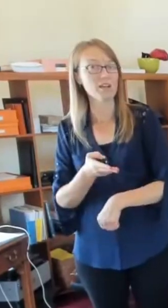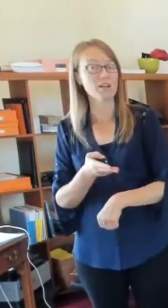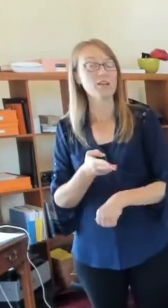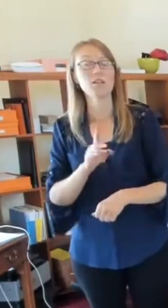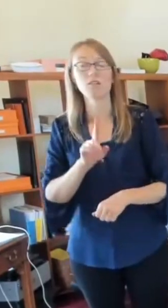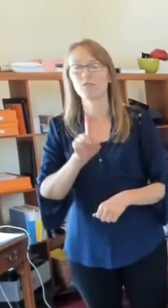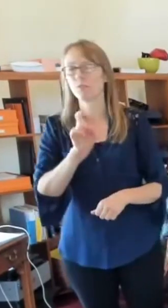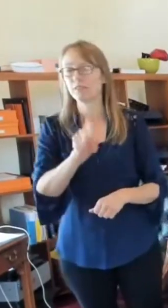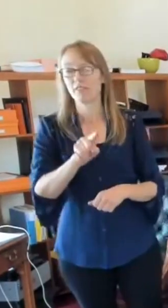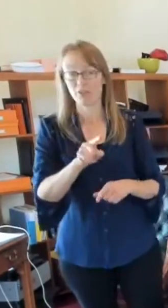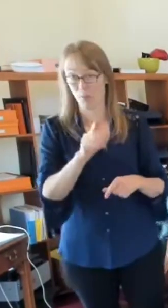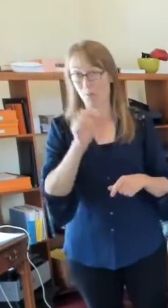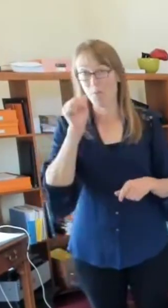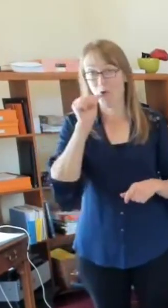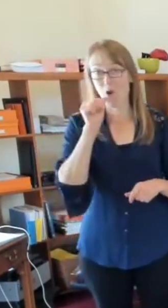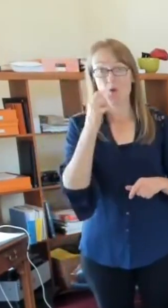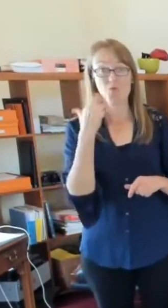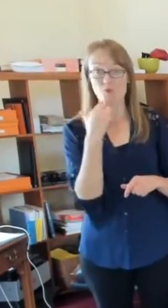soon to know.